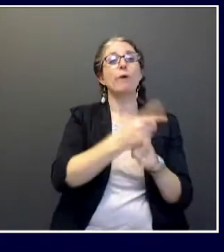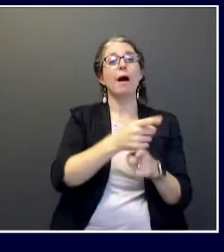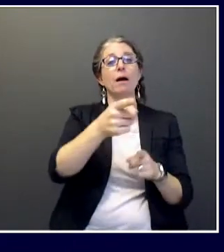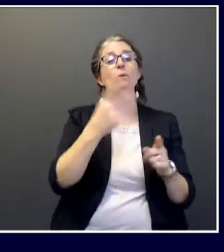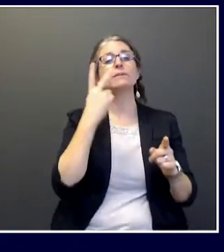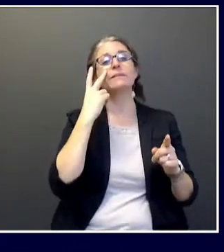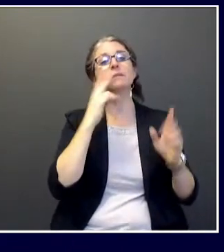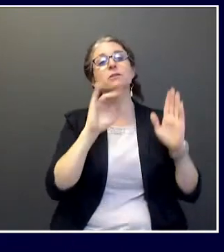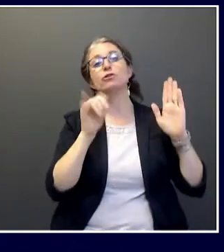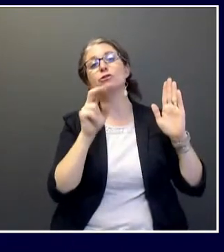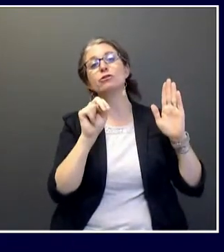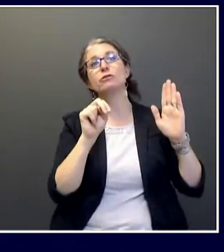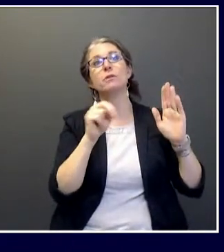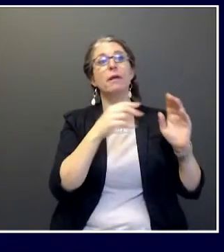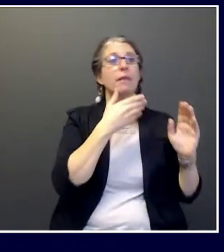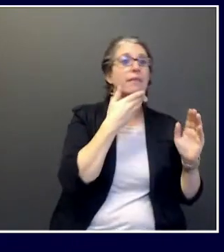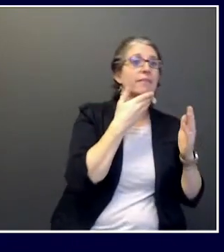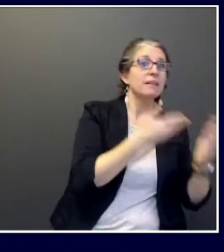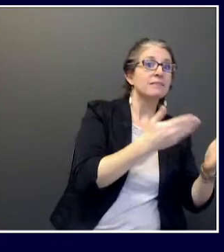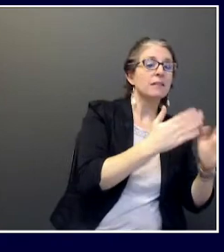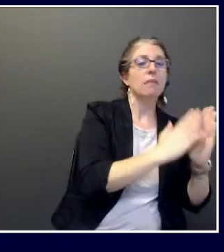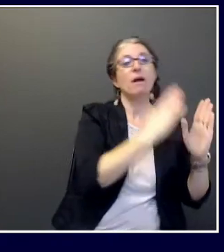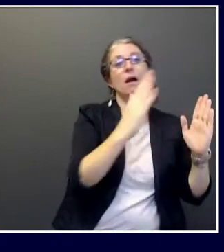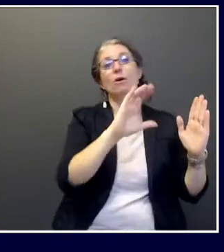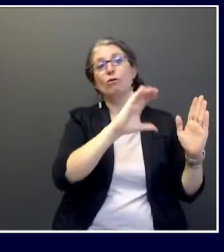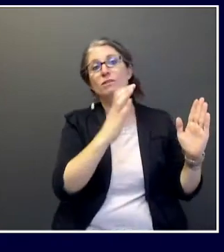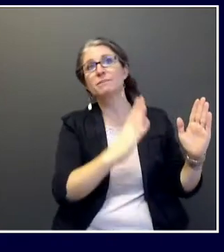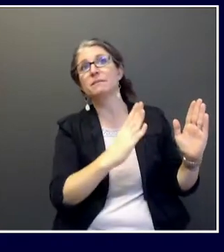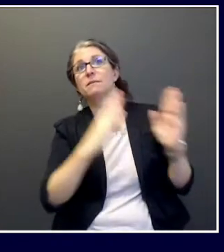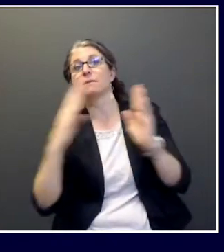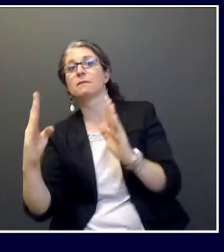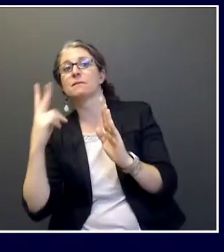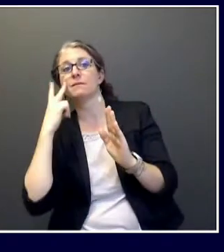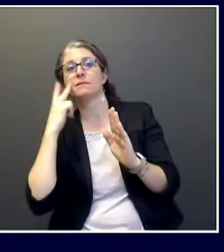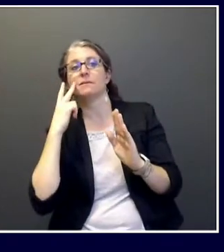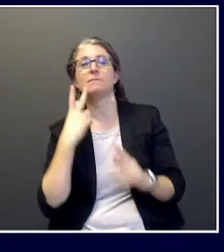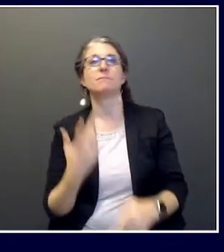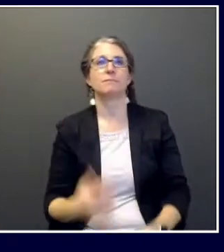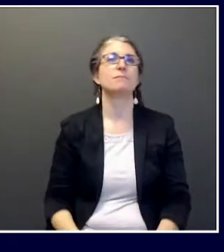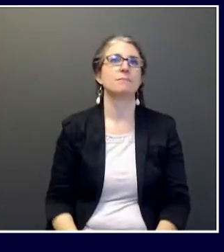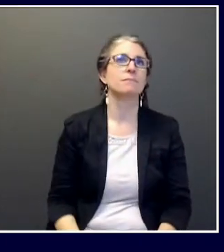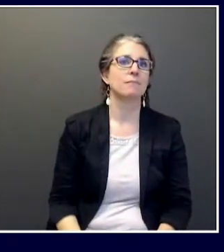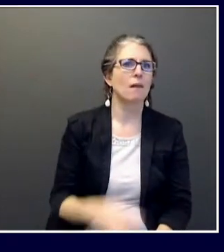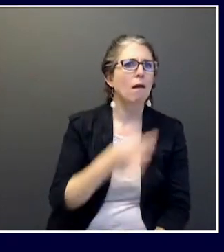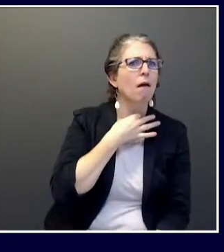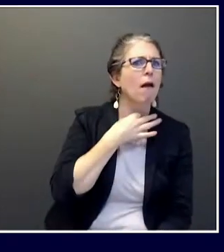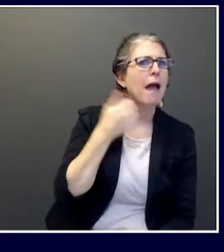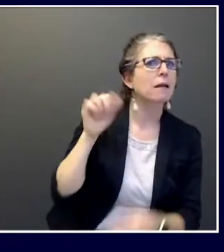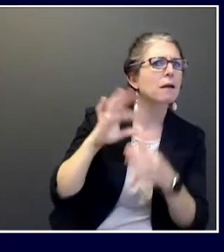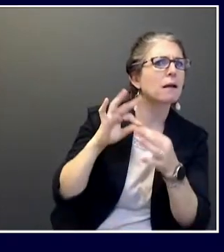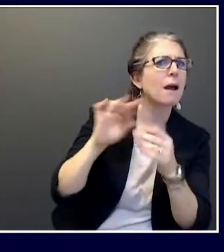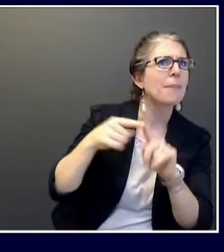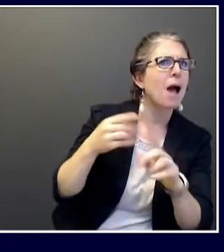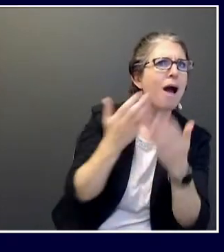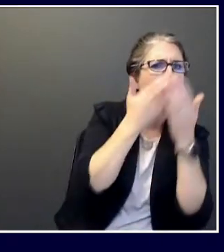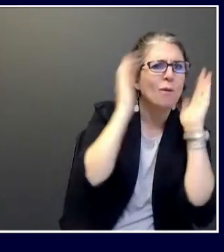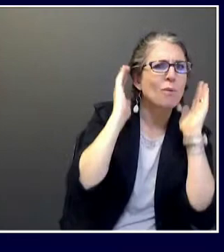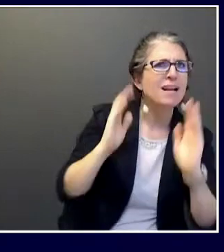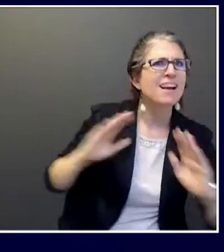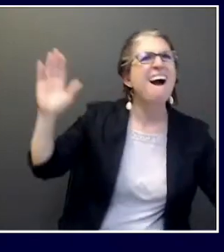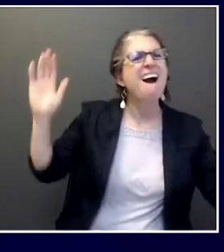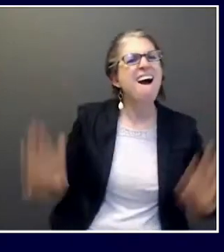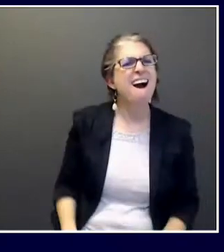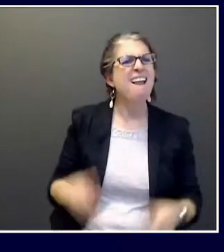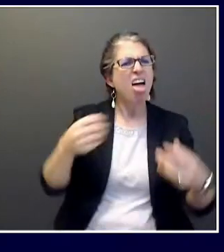And do you have any Halloween puns or guidance you'd like to throw in there from your notes? Oh, no, I can't. You can't force puns. Over to Eric